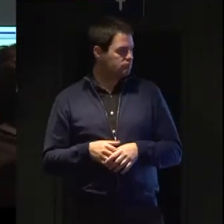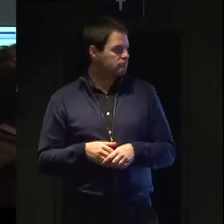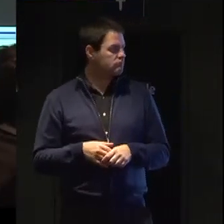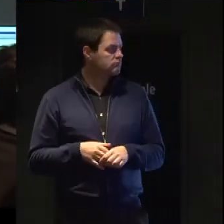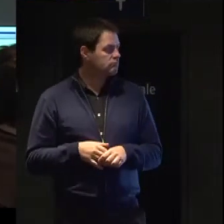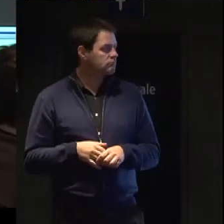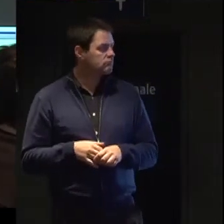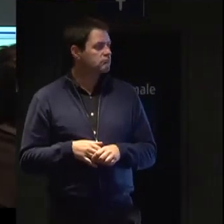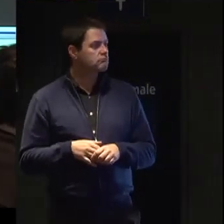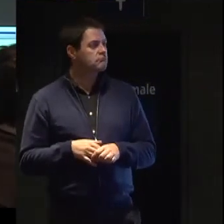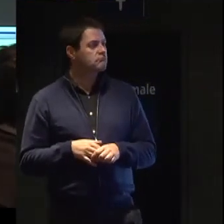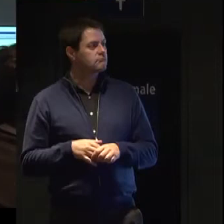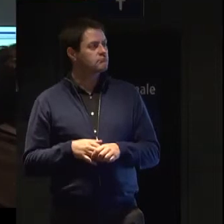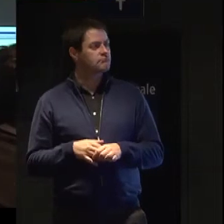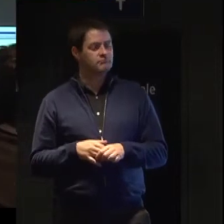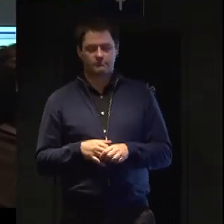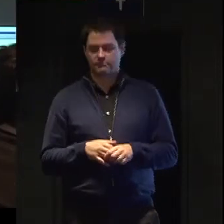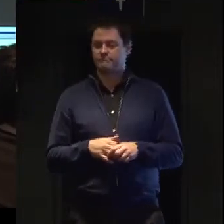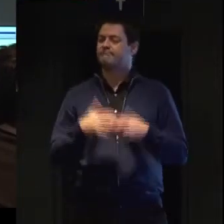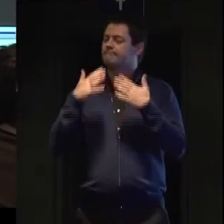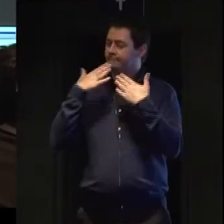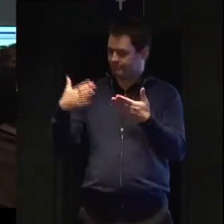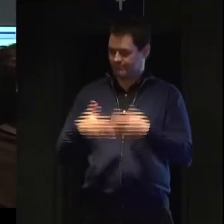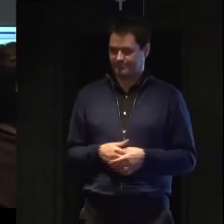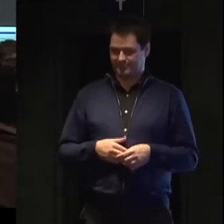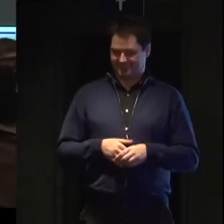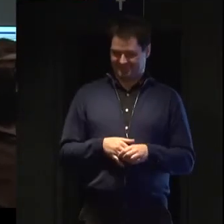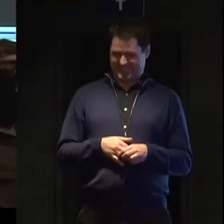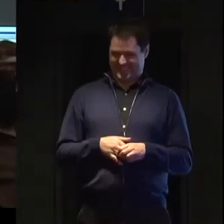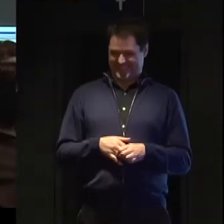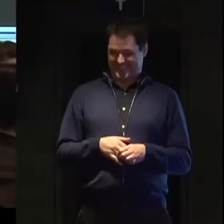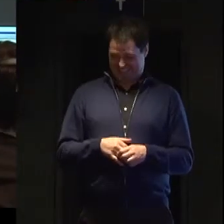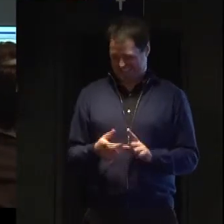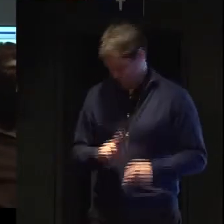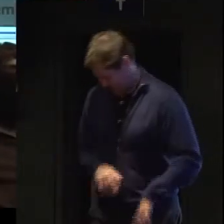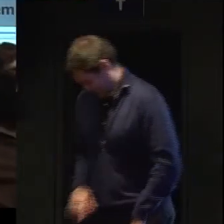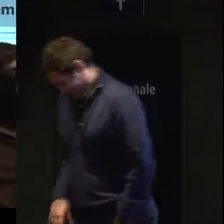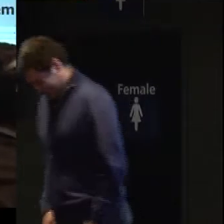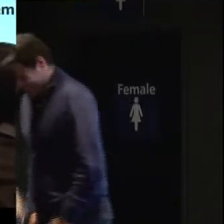does become truly accessible for all of you. Thanks. Thank you.